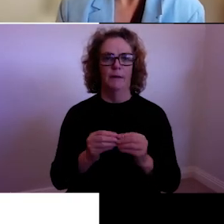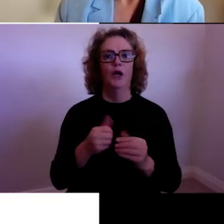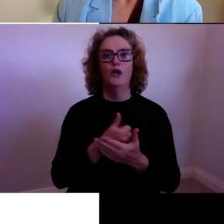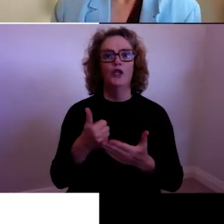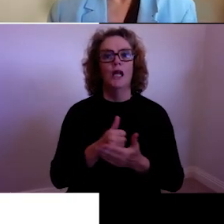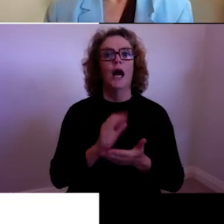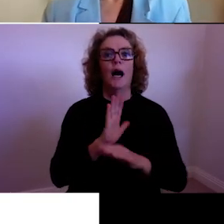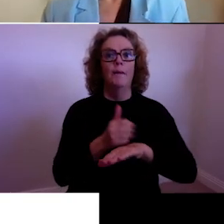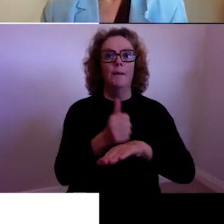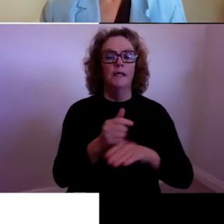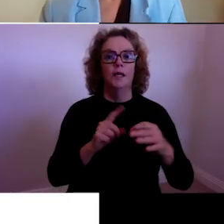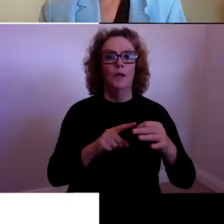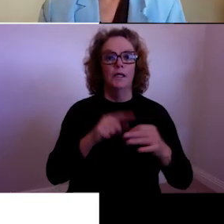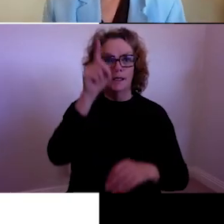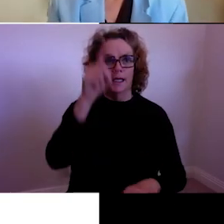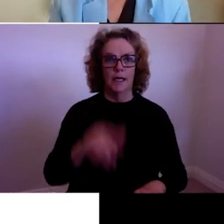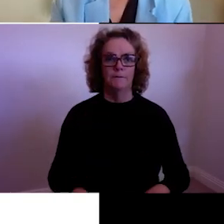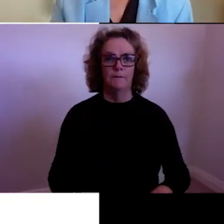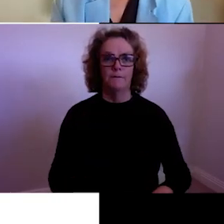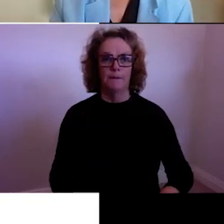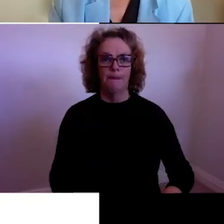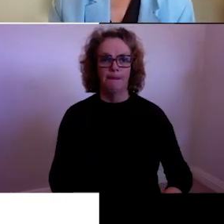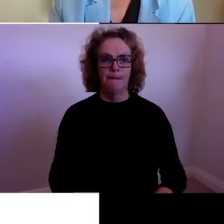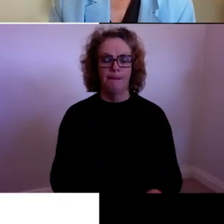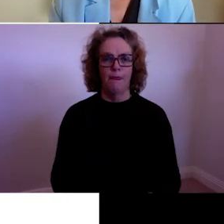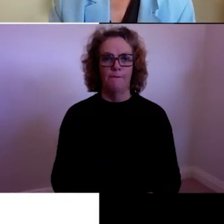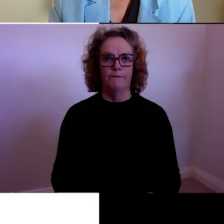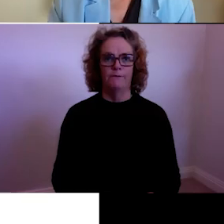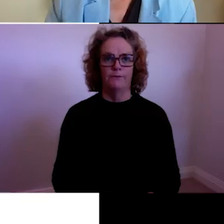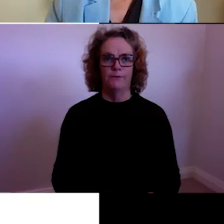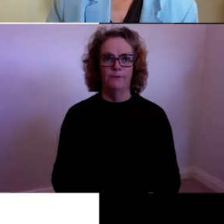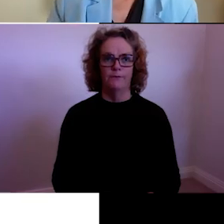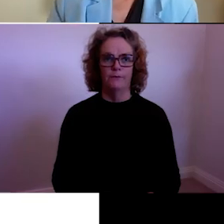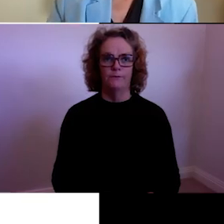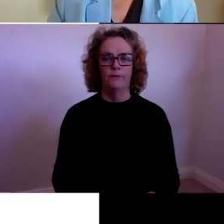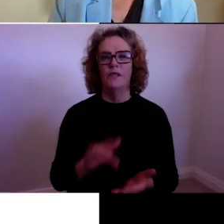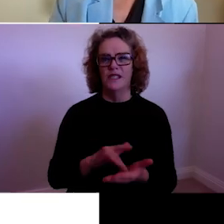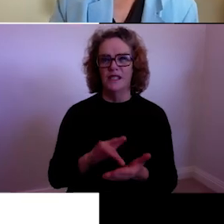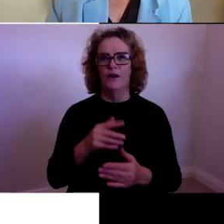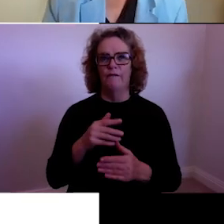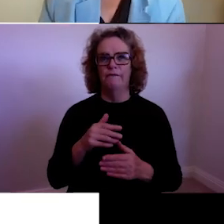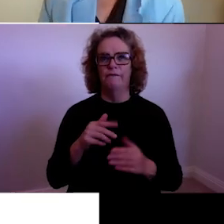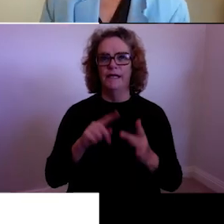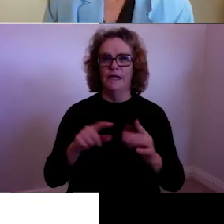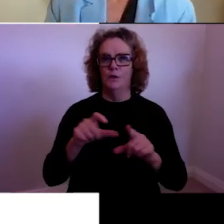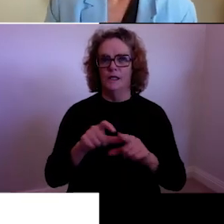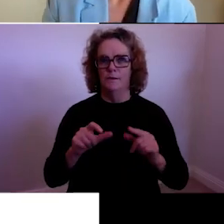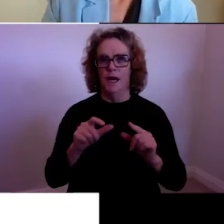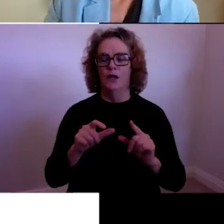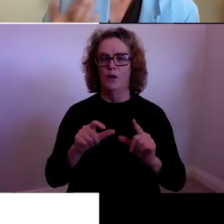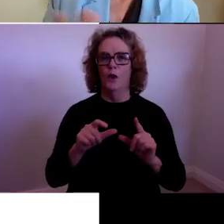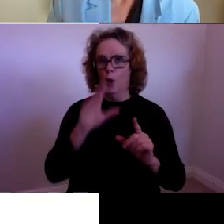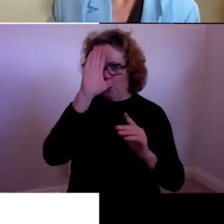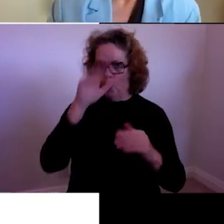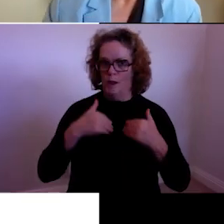Disability and Autism Health. So it's my pleasure